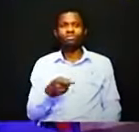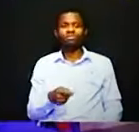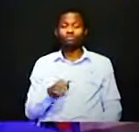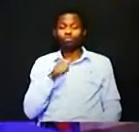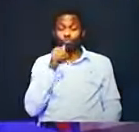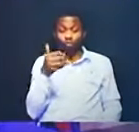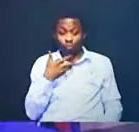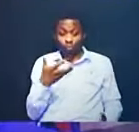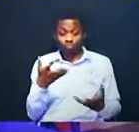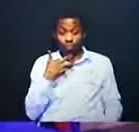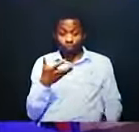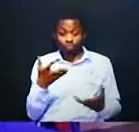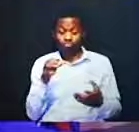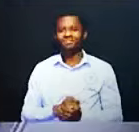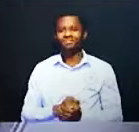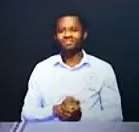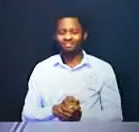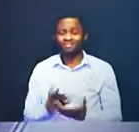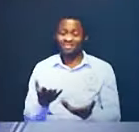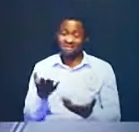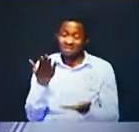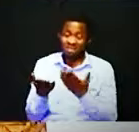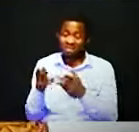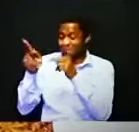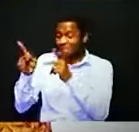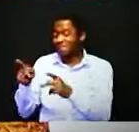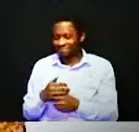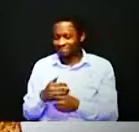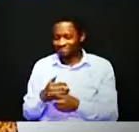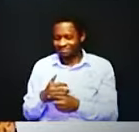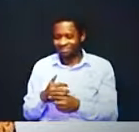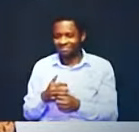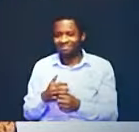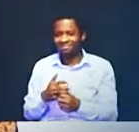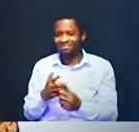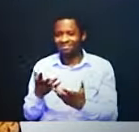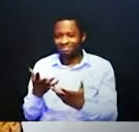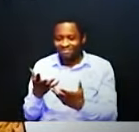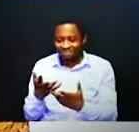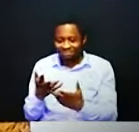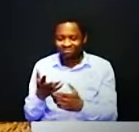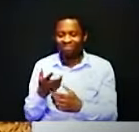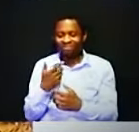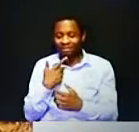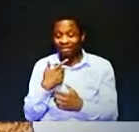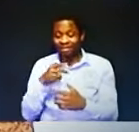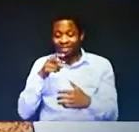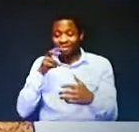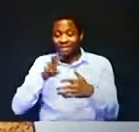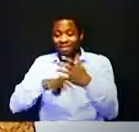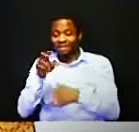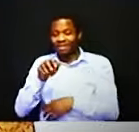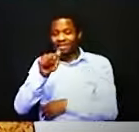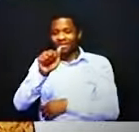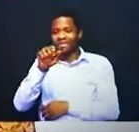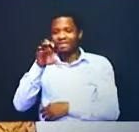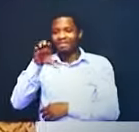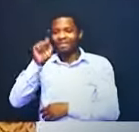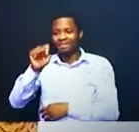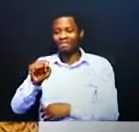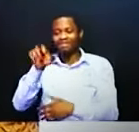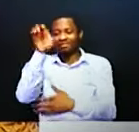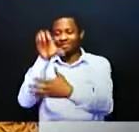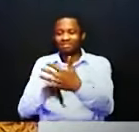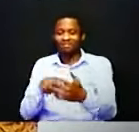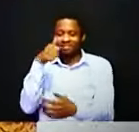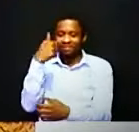se chire fufu nemom ne ehia ne se obechire bone. Acts chapter 10, you read from verse 1-3. Ye